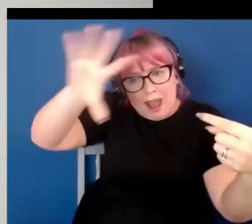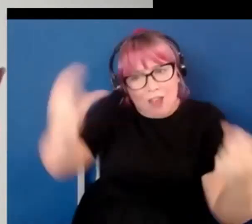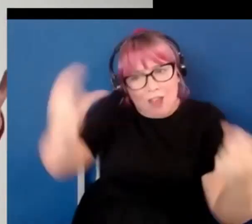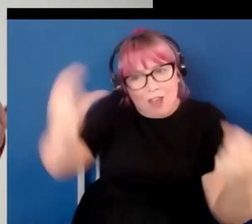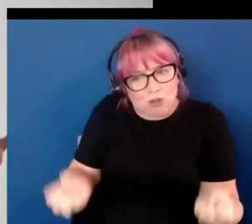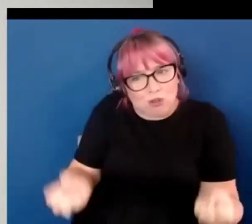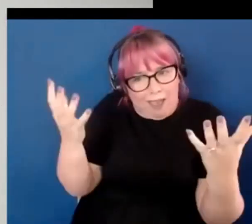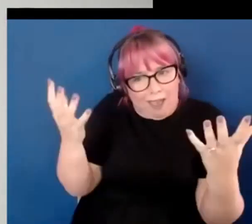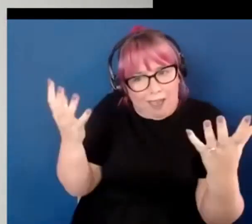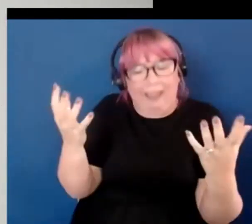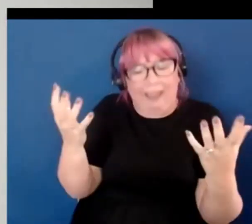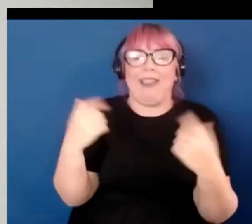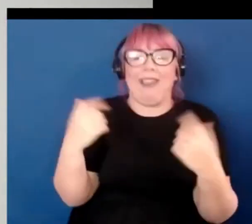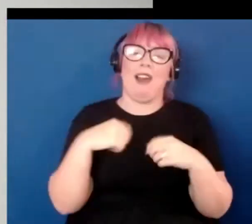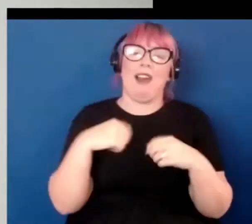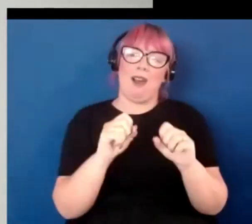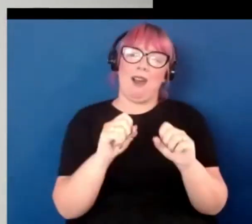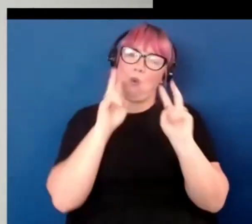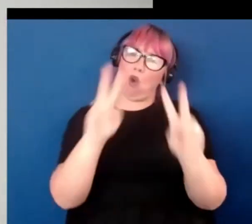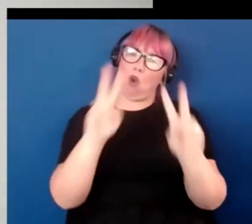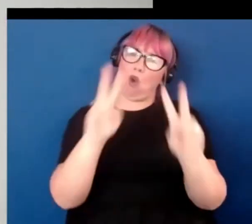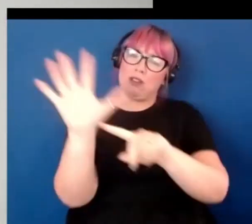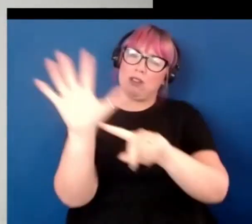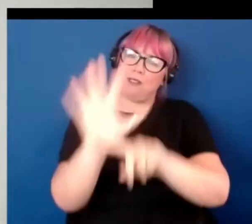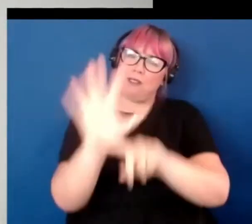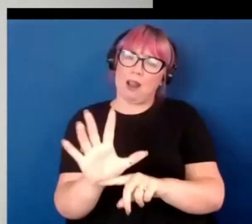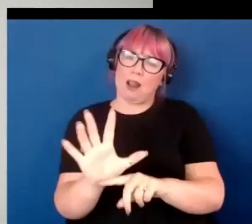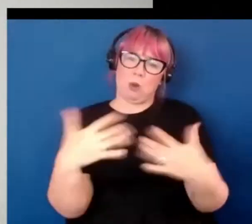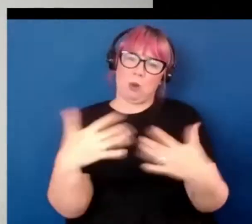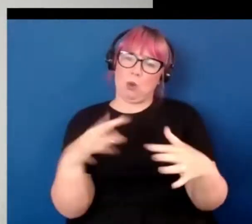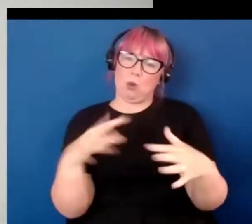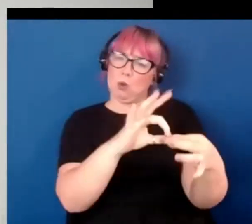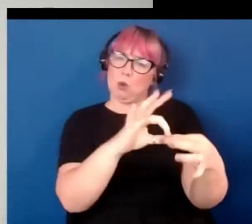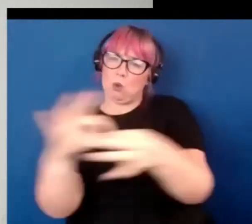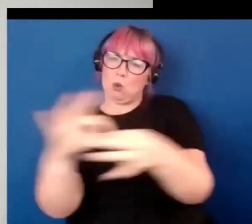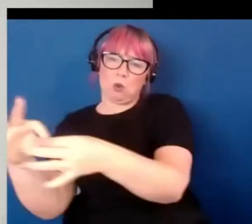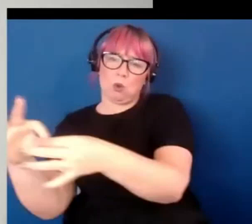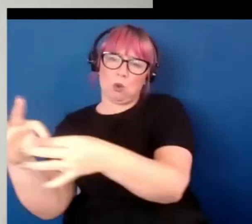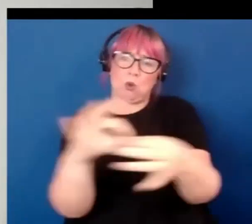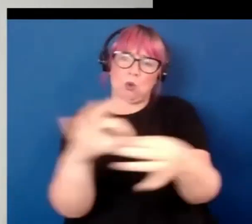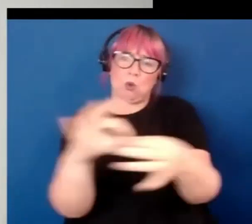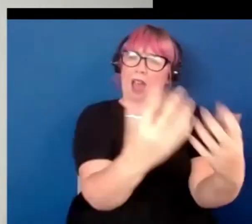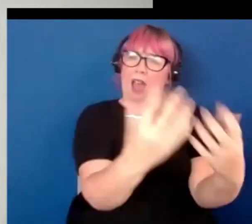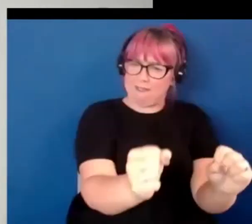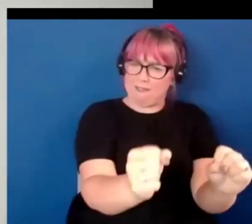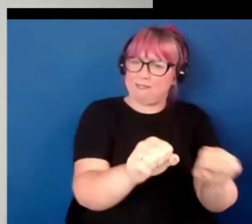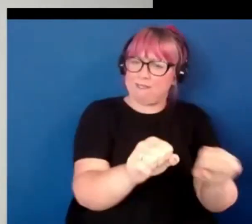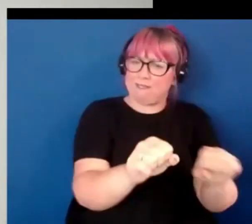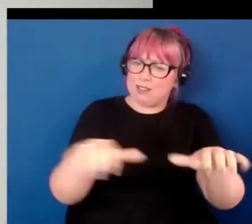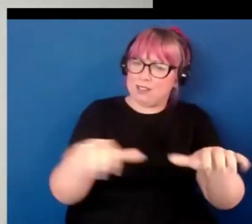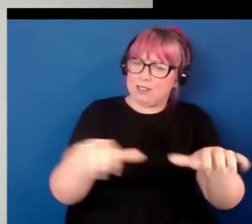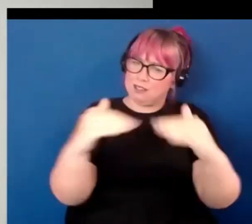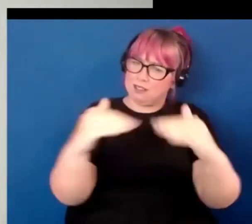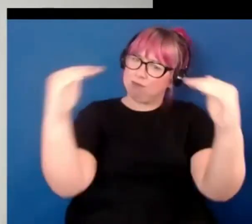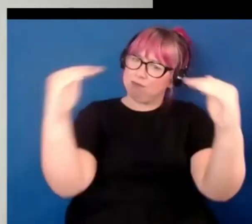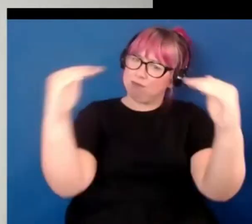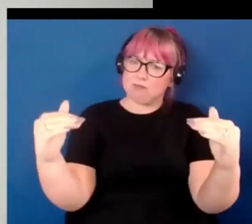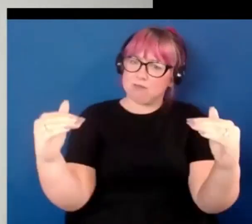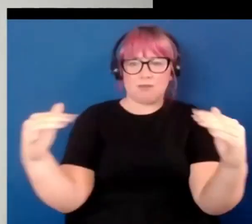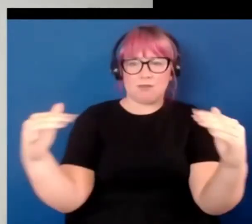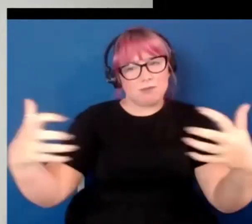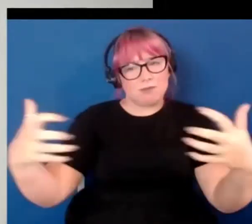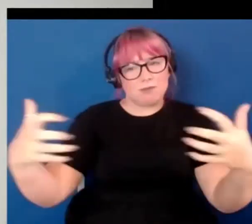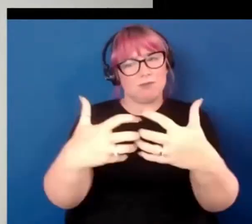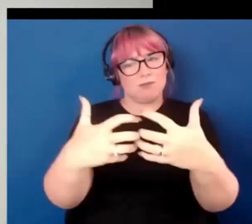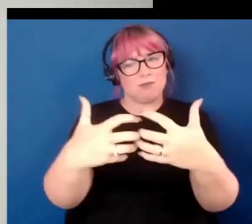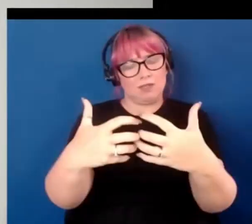so well the humanity in every struggle and the common ground and solidarity between causes that can be so powerful